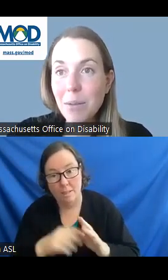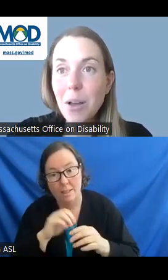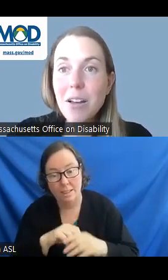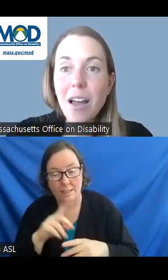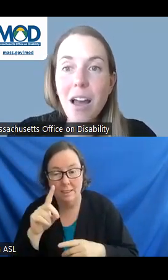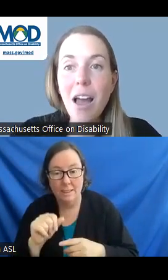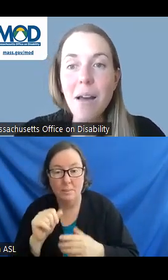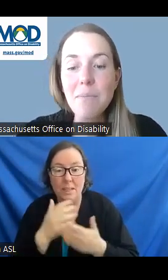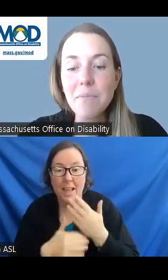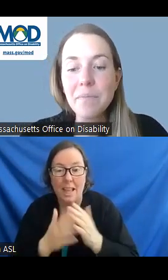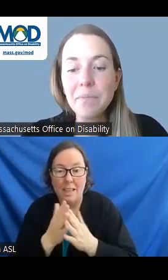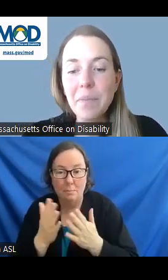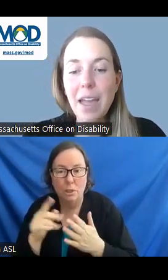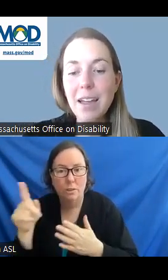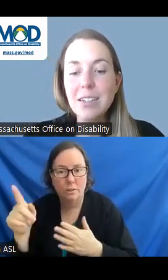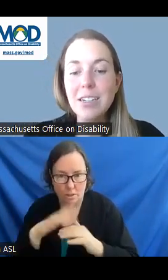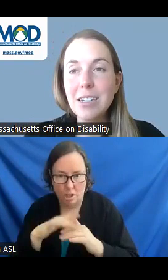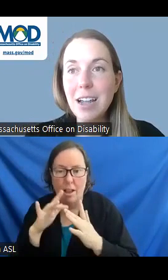disability handbook, and